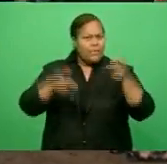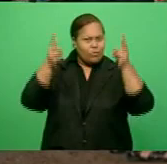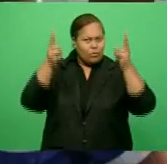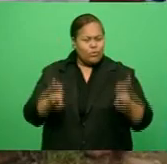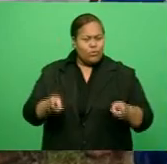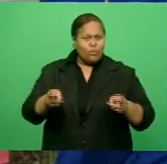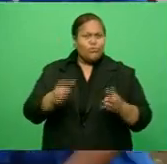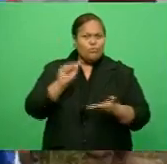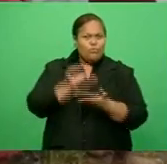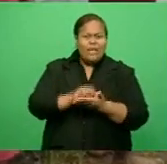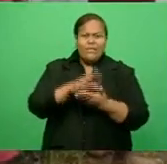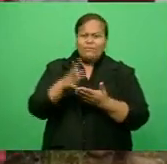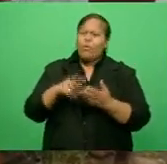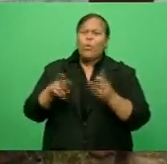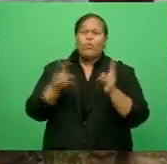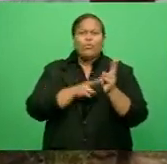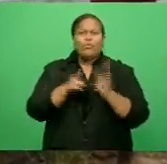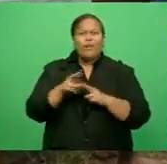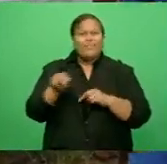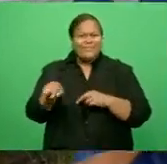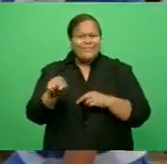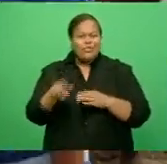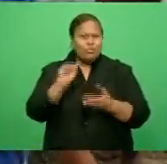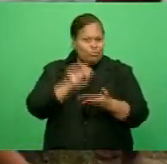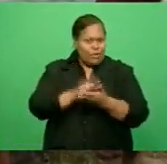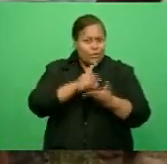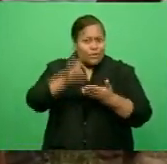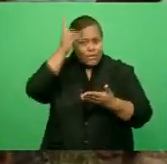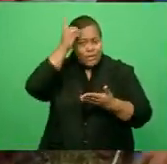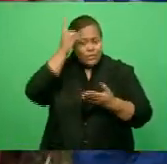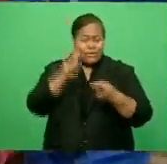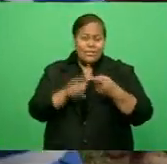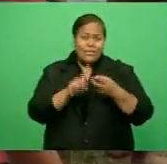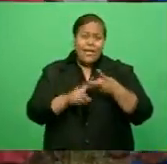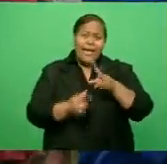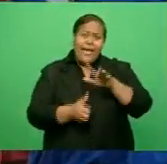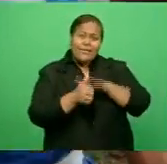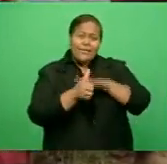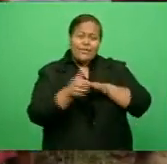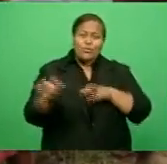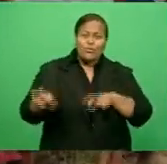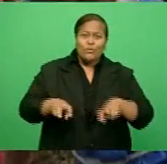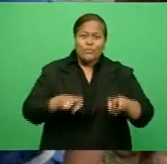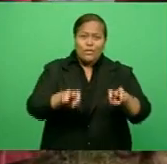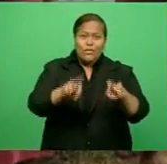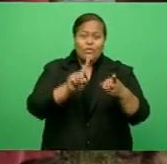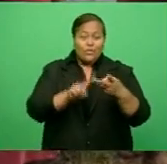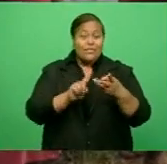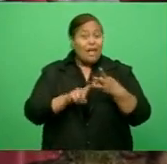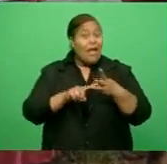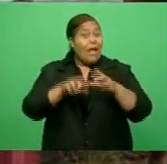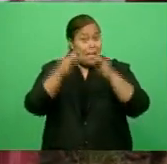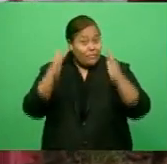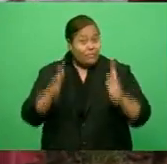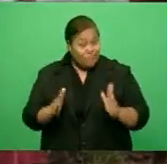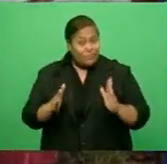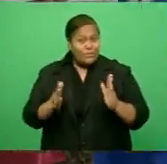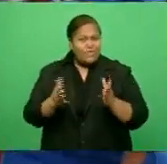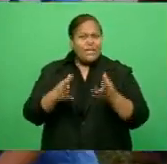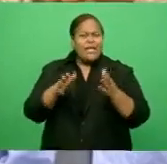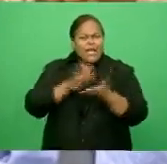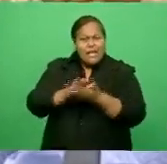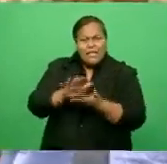rural dwellers, such as the rights to education, reasonable access to transportation, housing, sanitation and